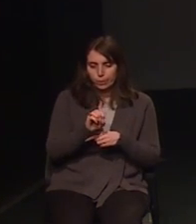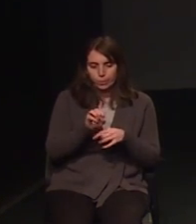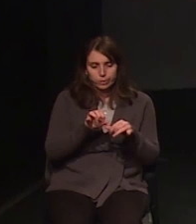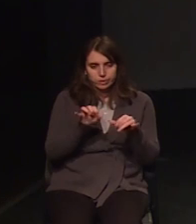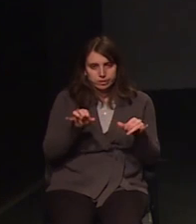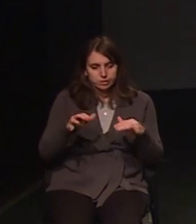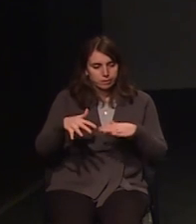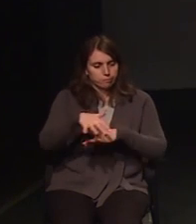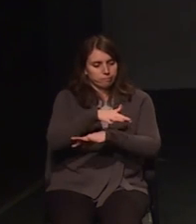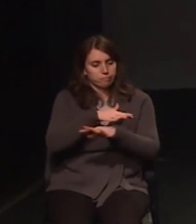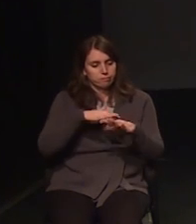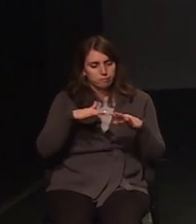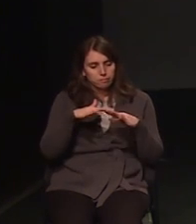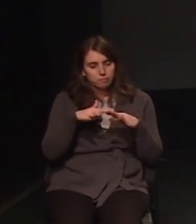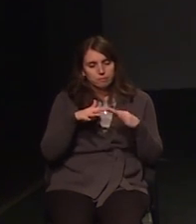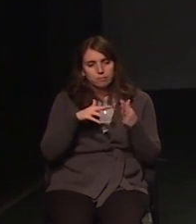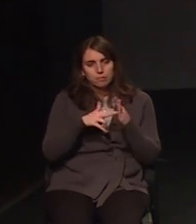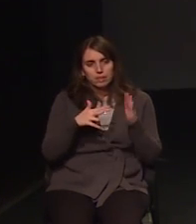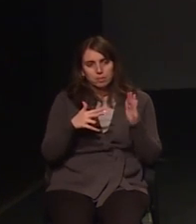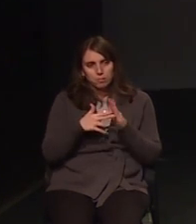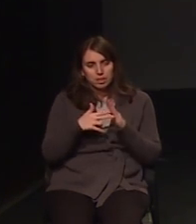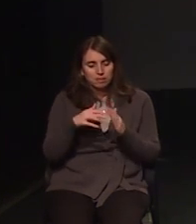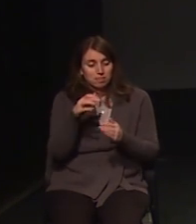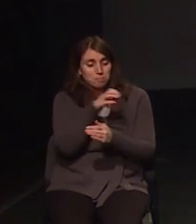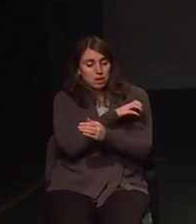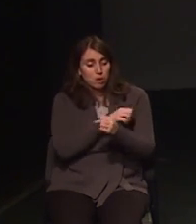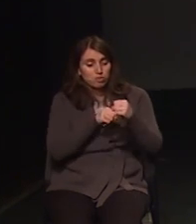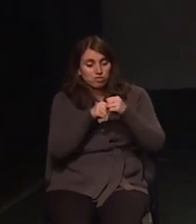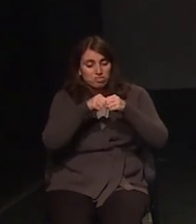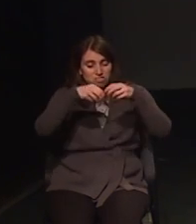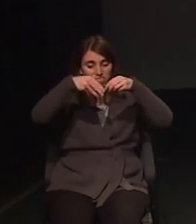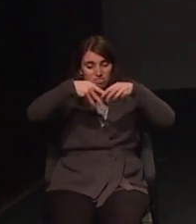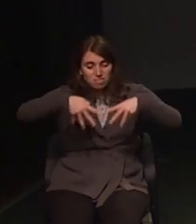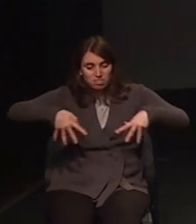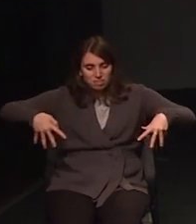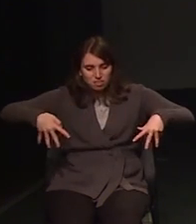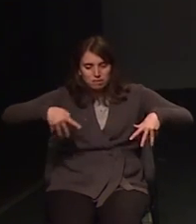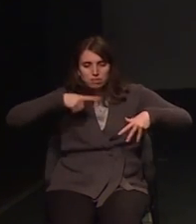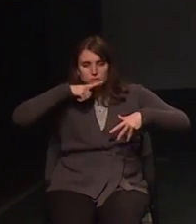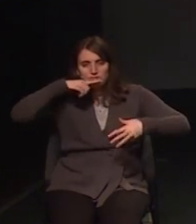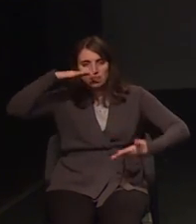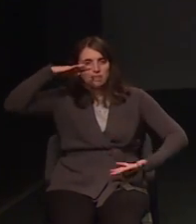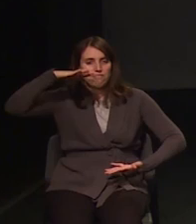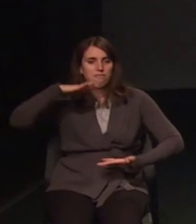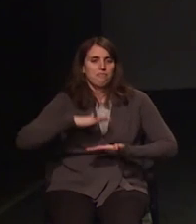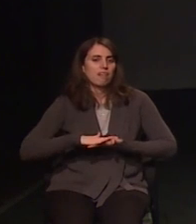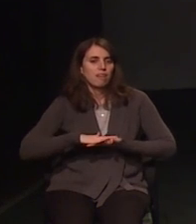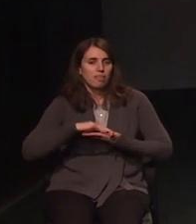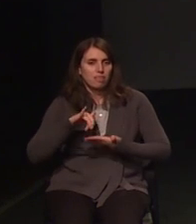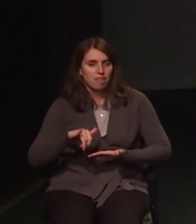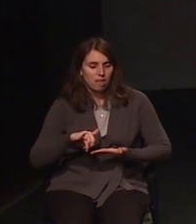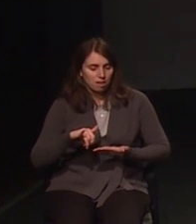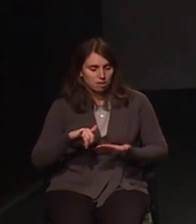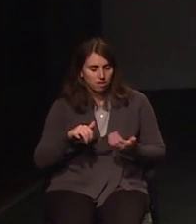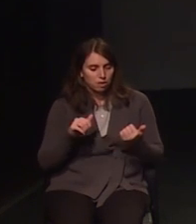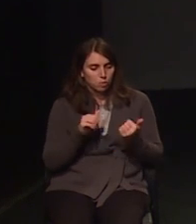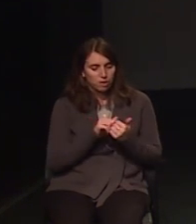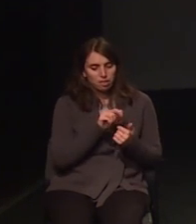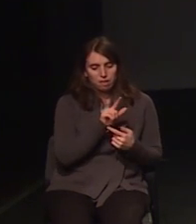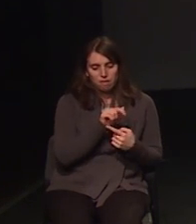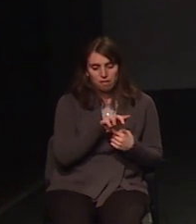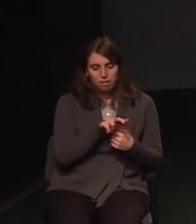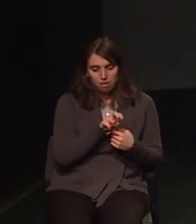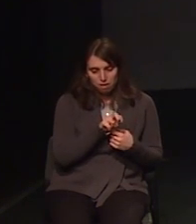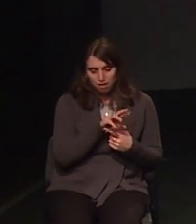it means flattening power structures, right? So one of the ways we enact that within LANE and with